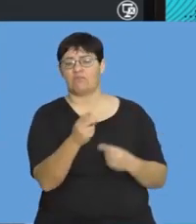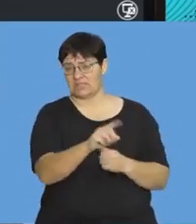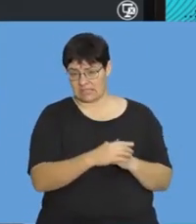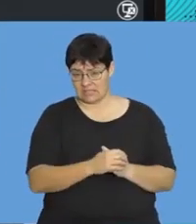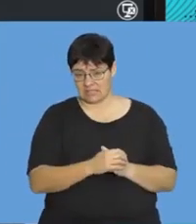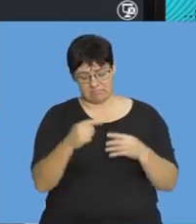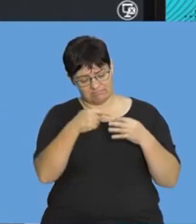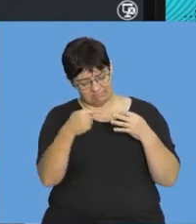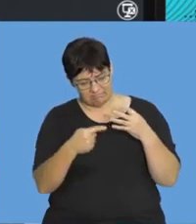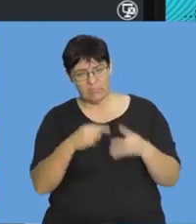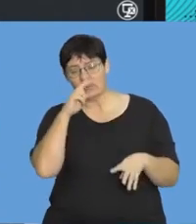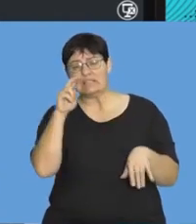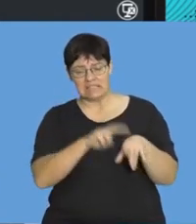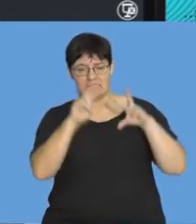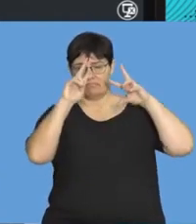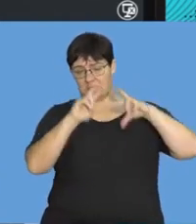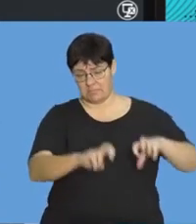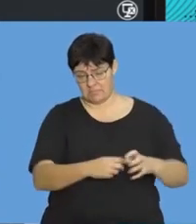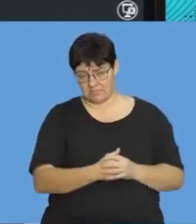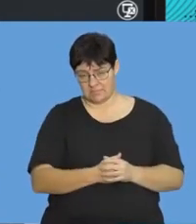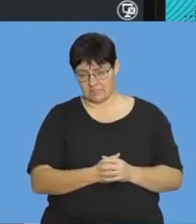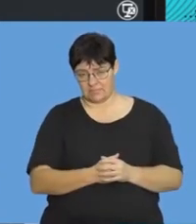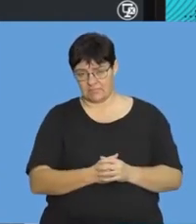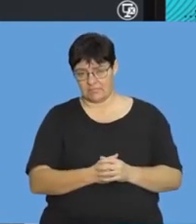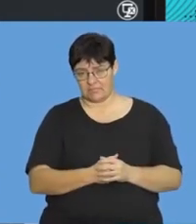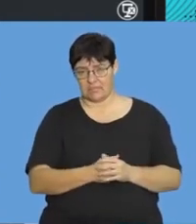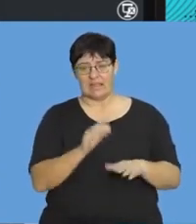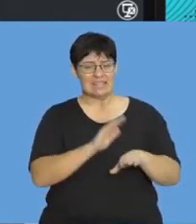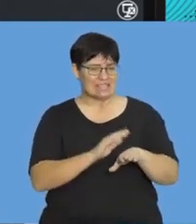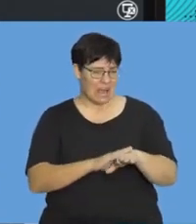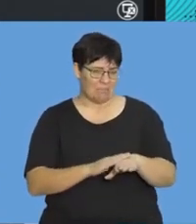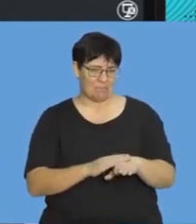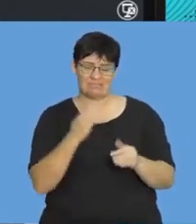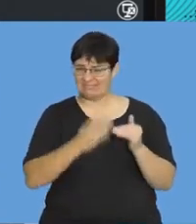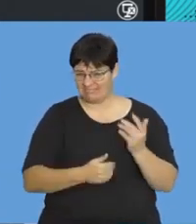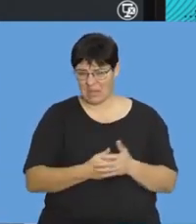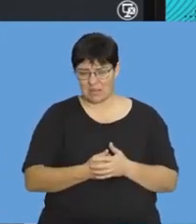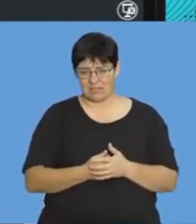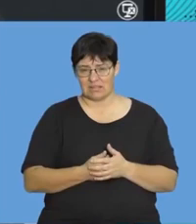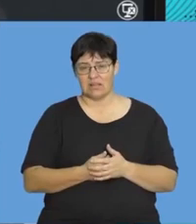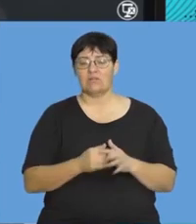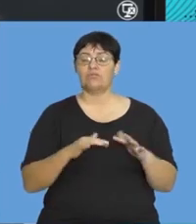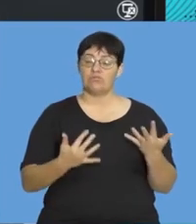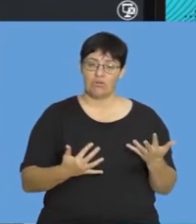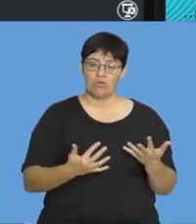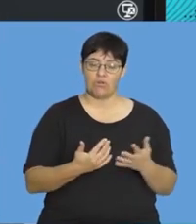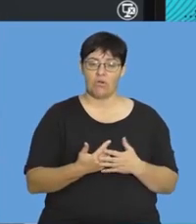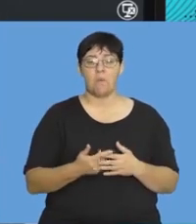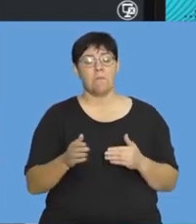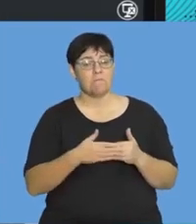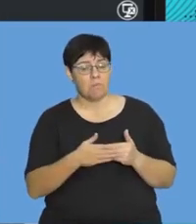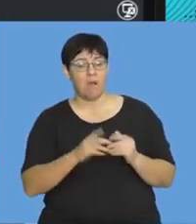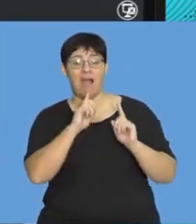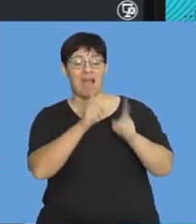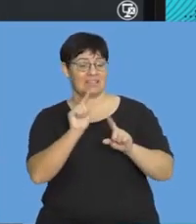is the things I need in the investigation? Our time is running out, I'm afraid. It's actually over. So I'm not going to be able to